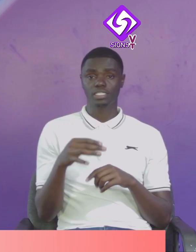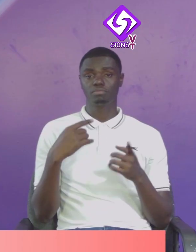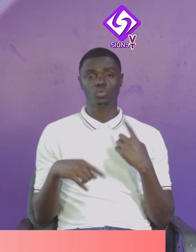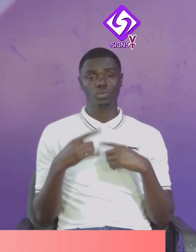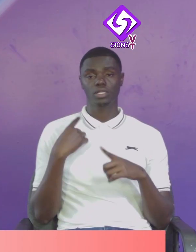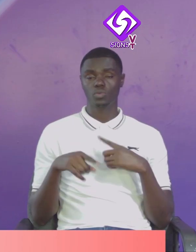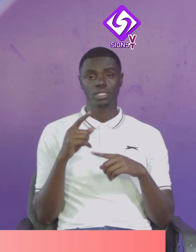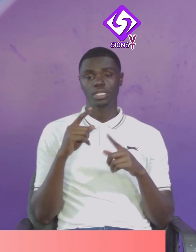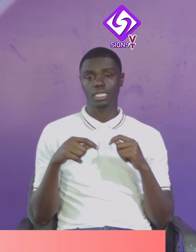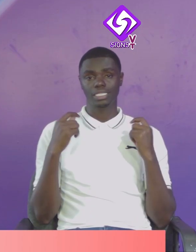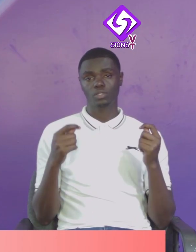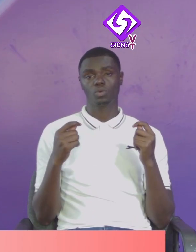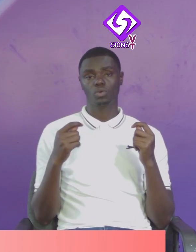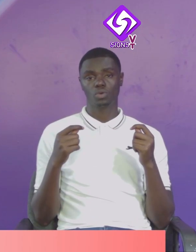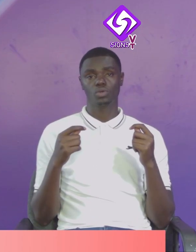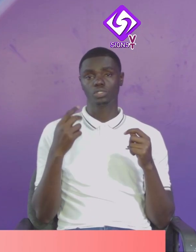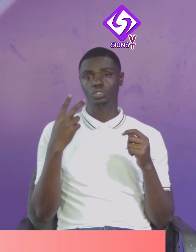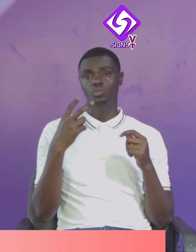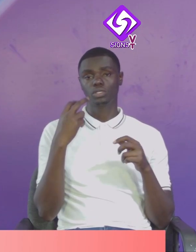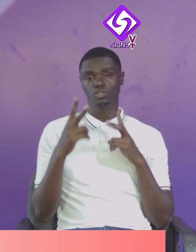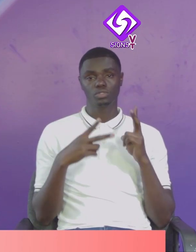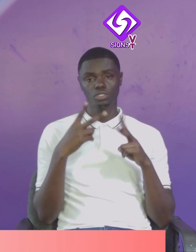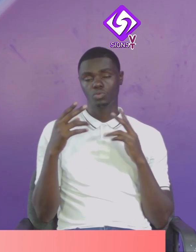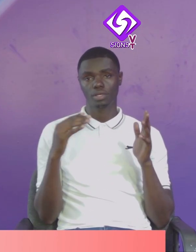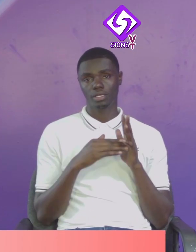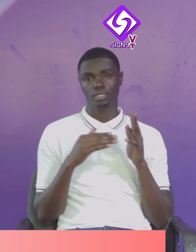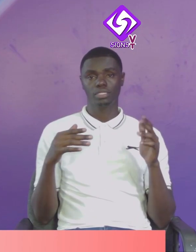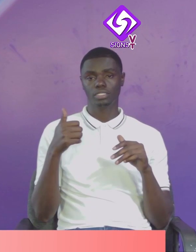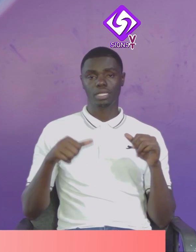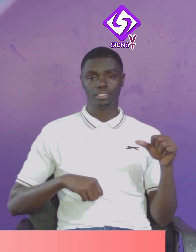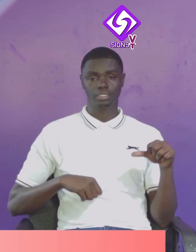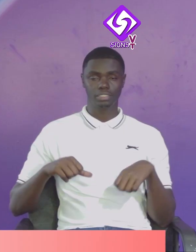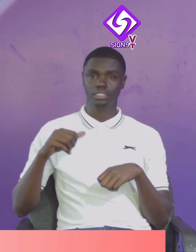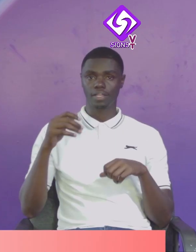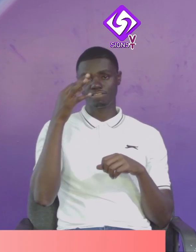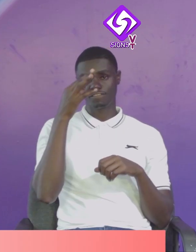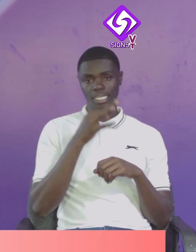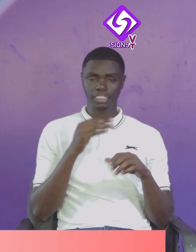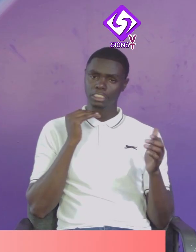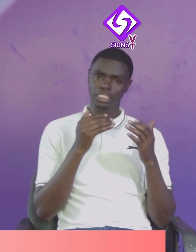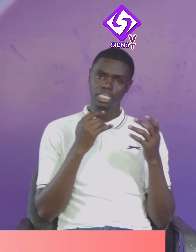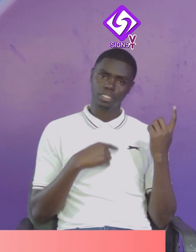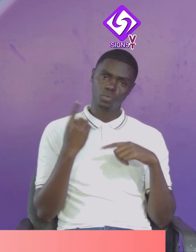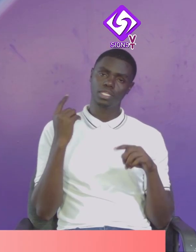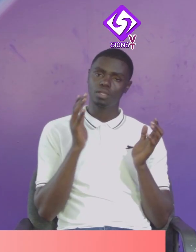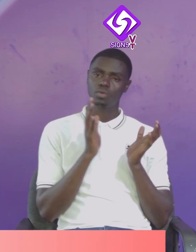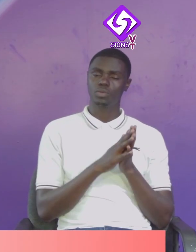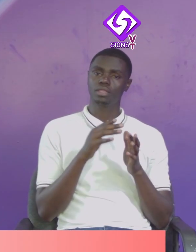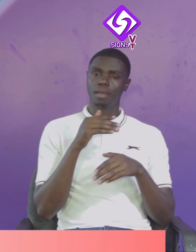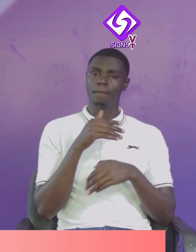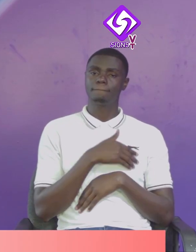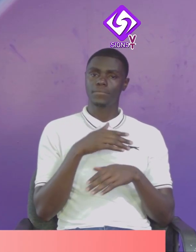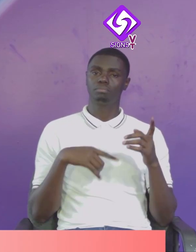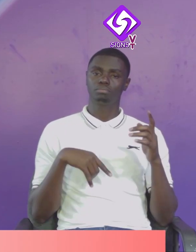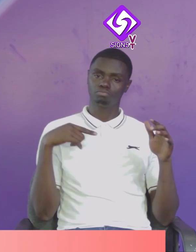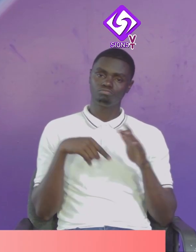the titles. Even in 2022 against Argentina, right. France was nearly winning it with Kylian Mbappe scoring